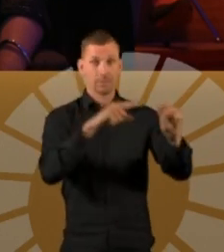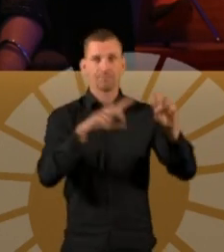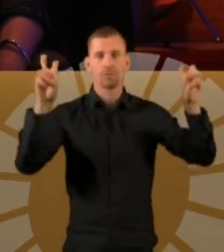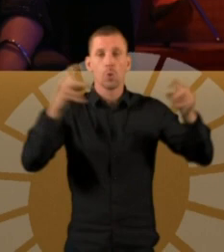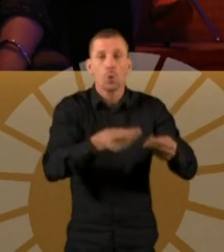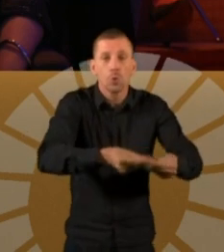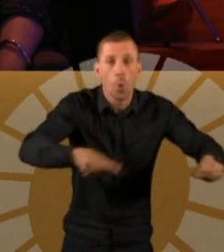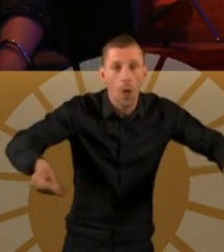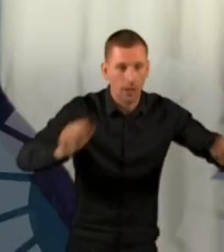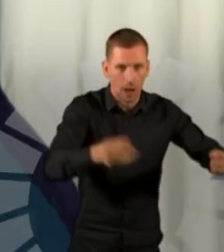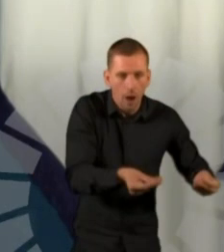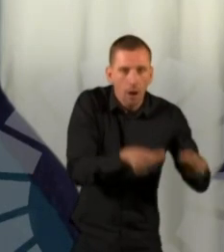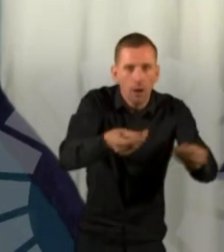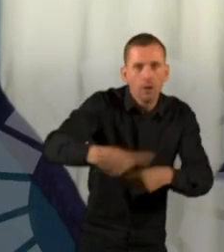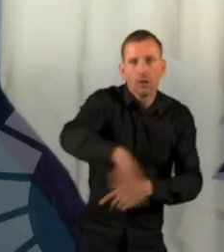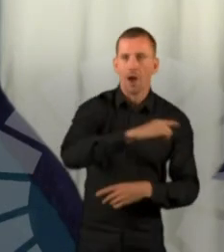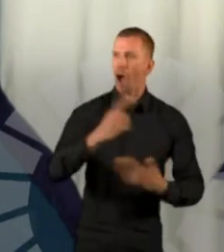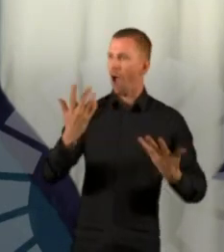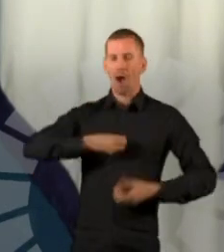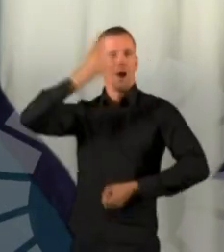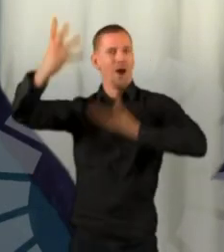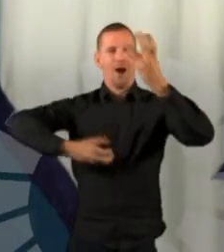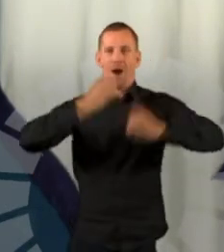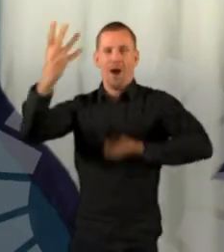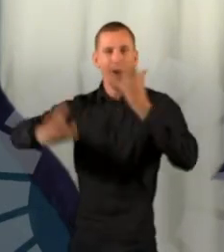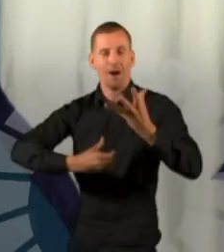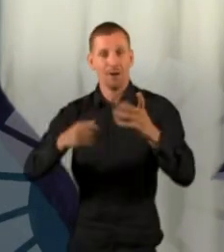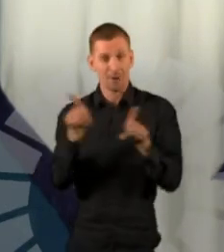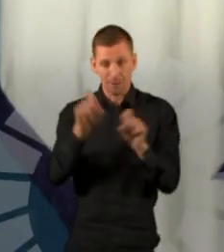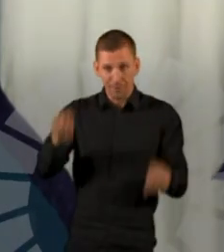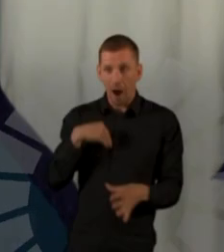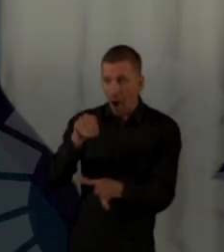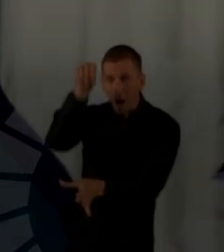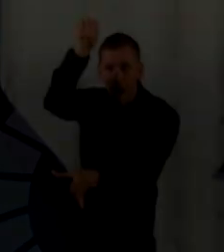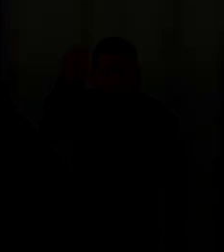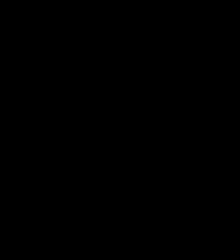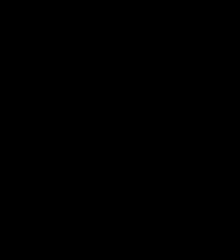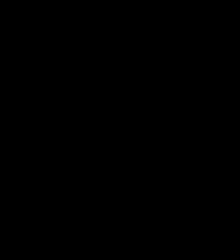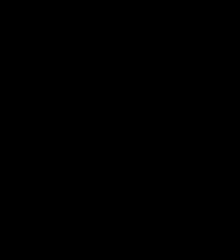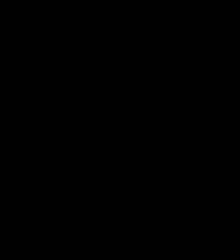vote. And if you do not yet have those freedoms, fight for them.